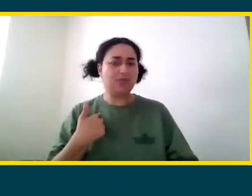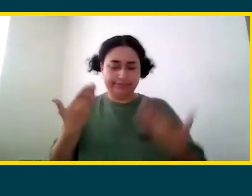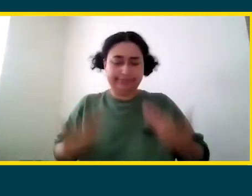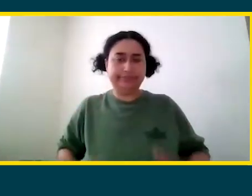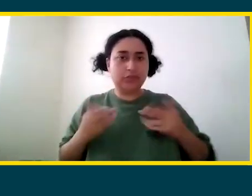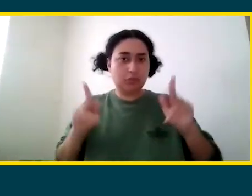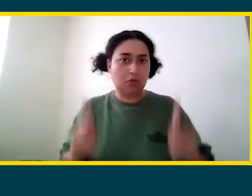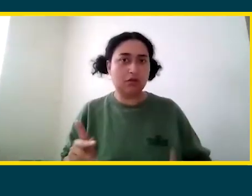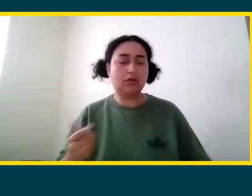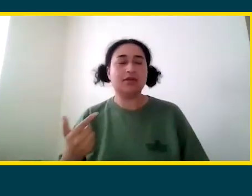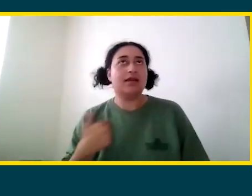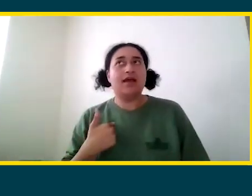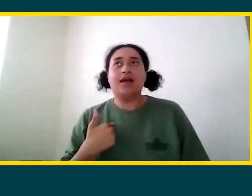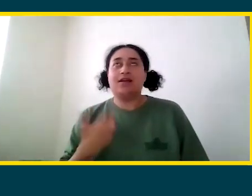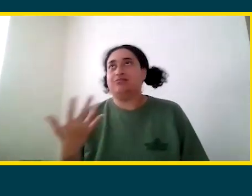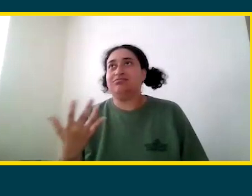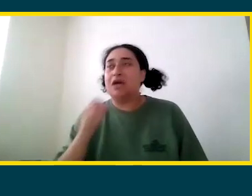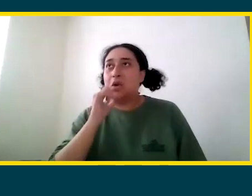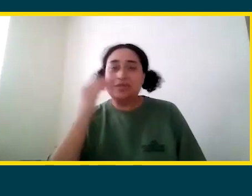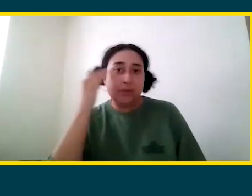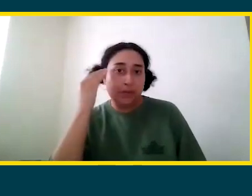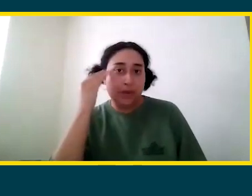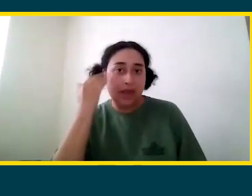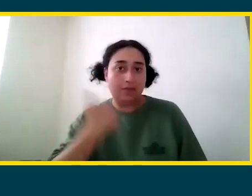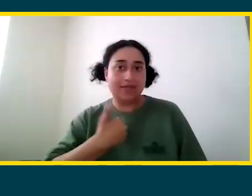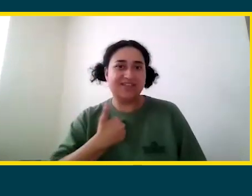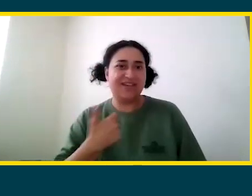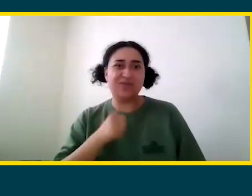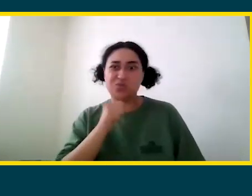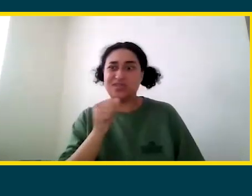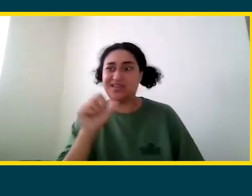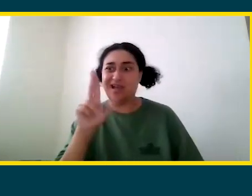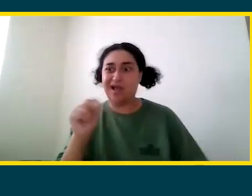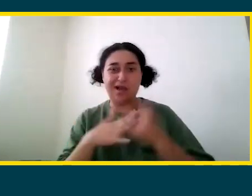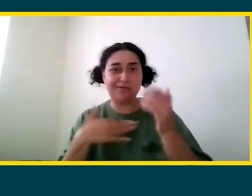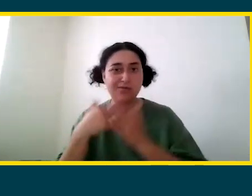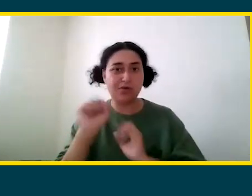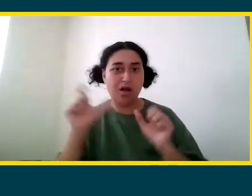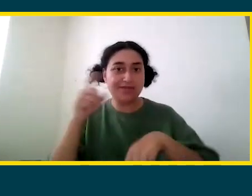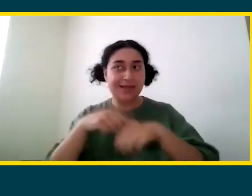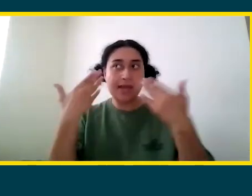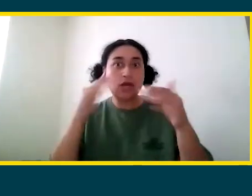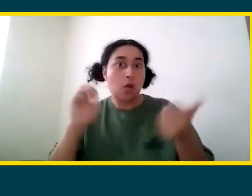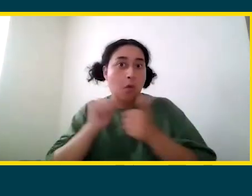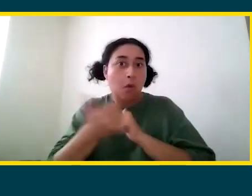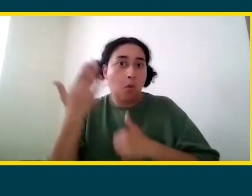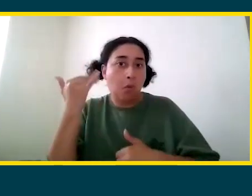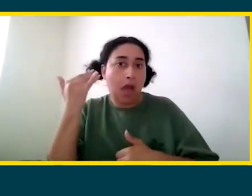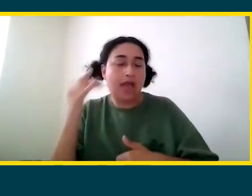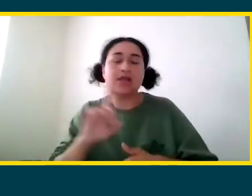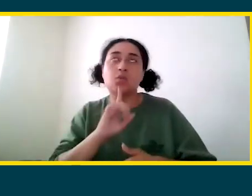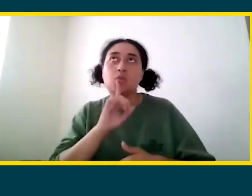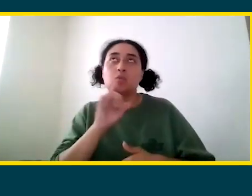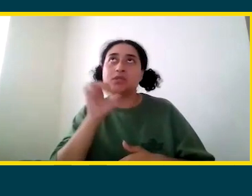person. And I wasn't totally aware of that. I was just completely uncomfortable all the time and I didn't know why. And it wasn't until I really